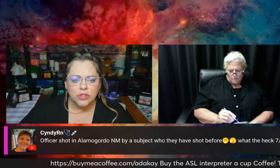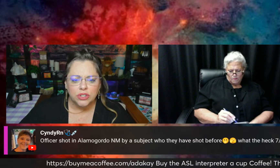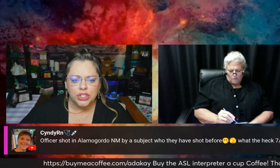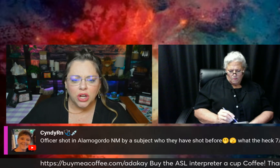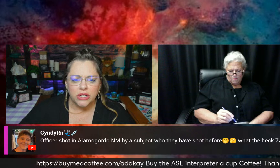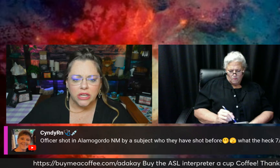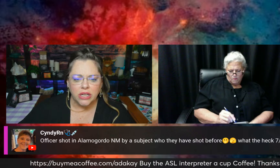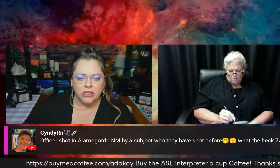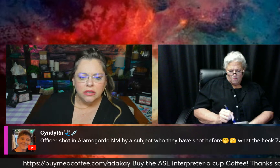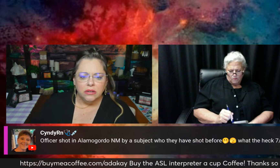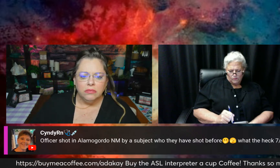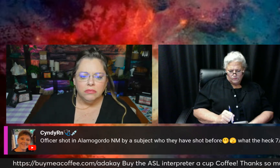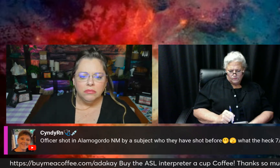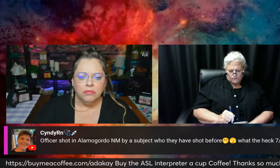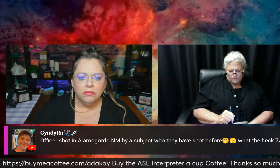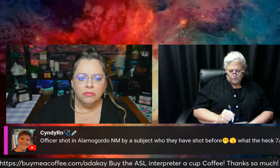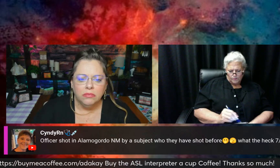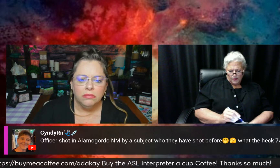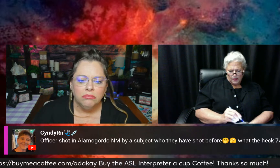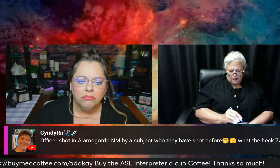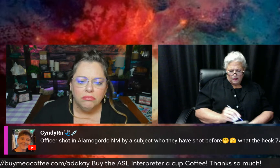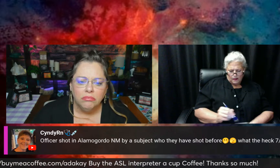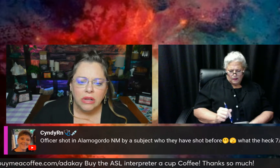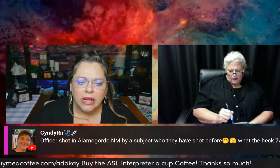Officer shot in